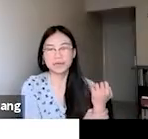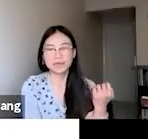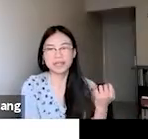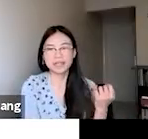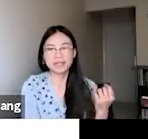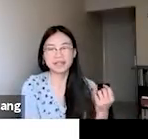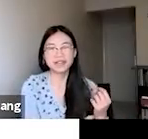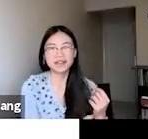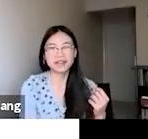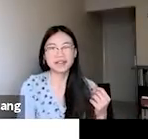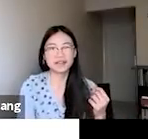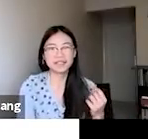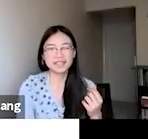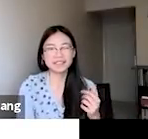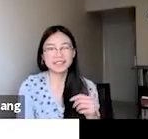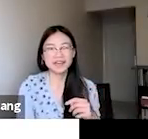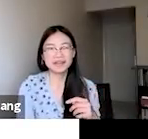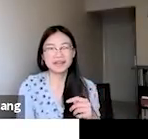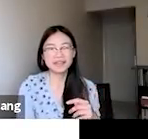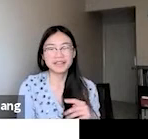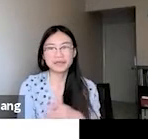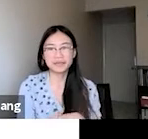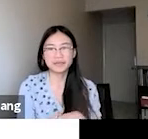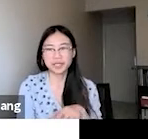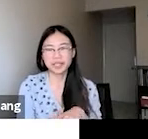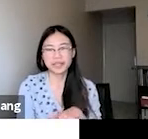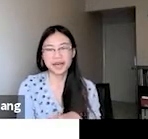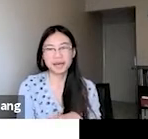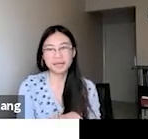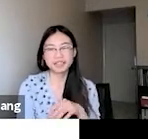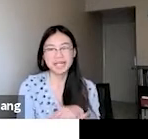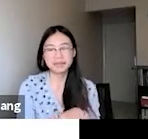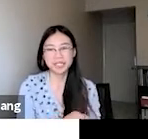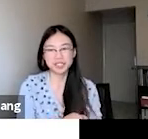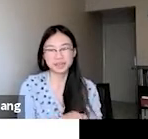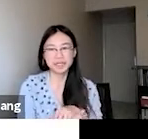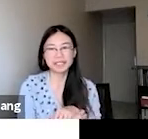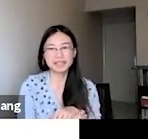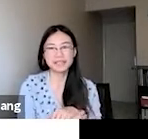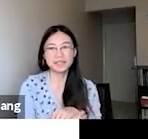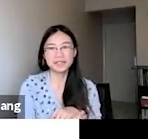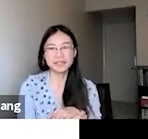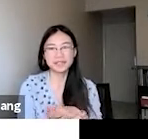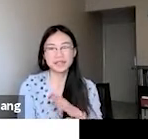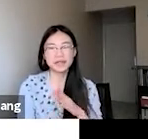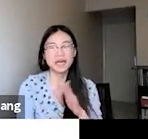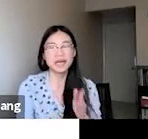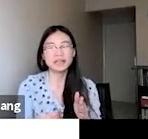good point, Megan. I think, yes, thank you for bringing that up, the adaptation piece,